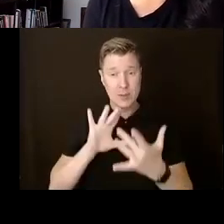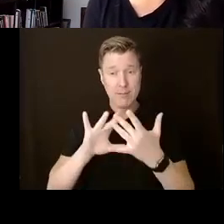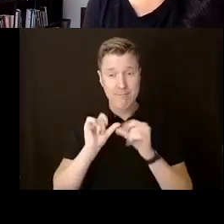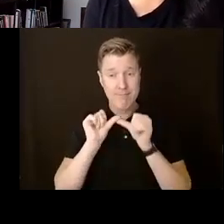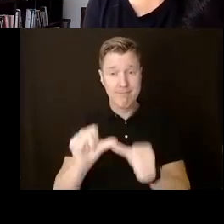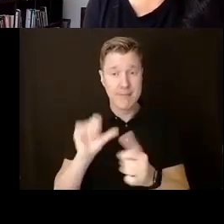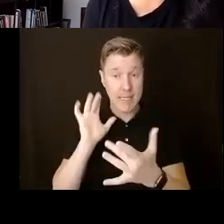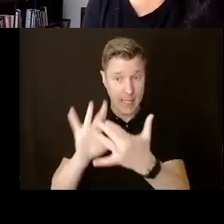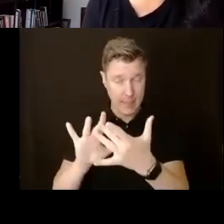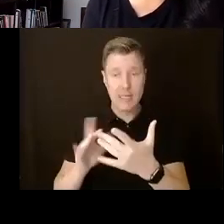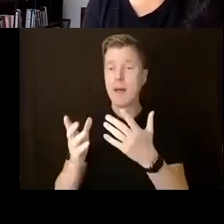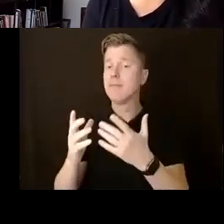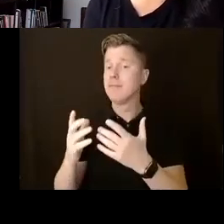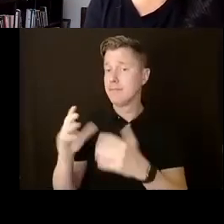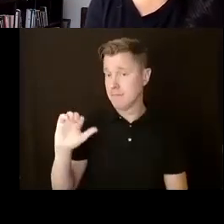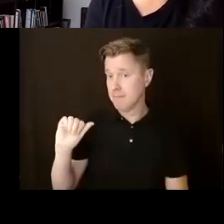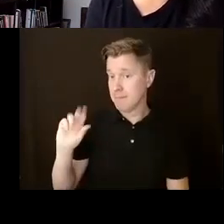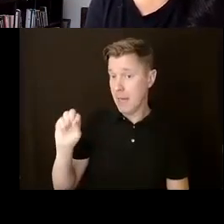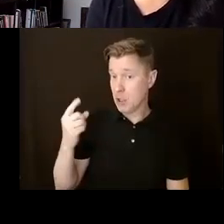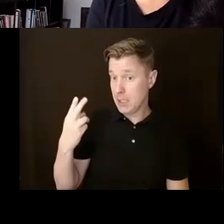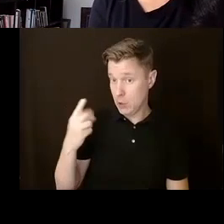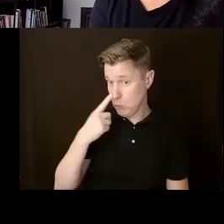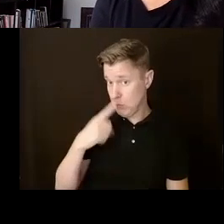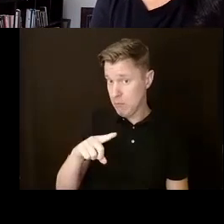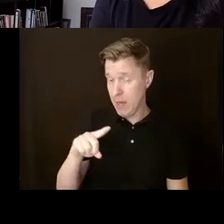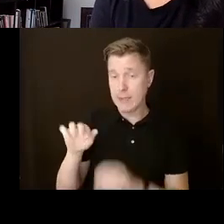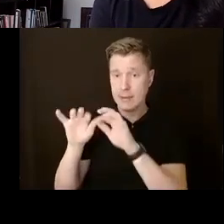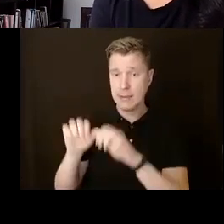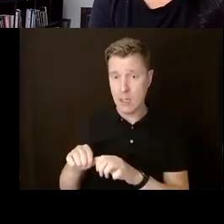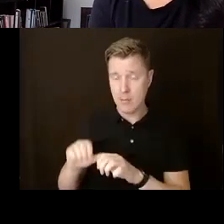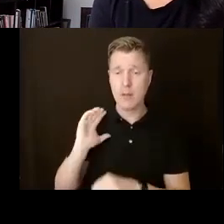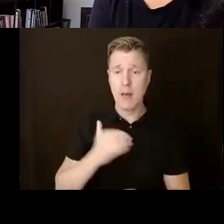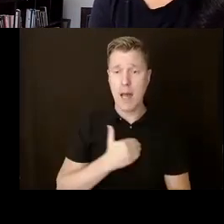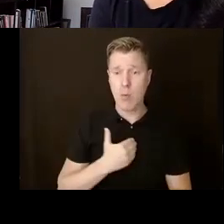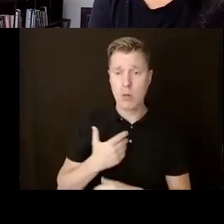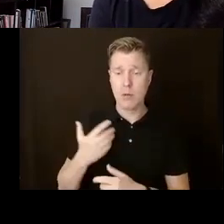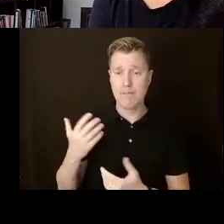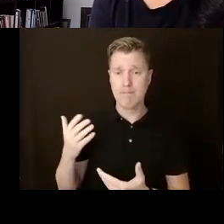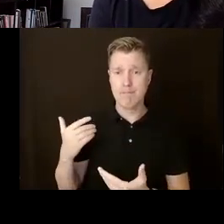counting on Ashley to maybe help us with that. Ashley, do you want to pipe in?